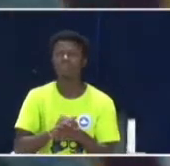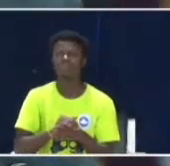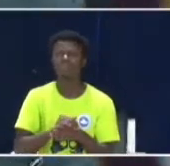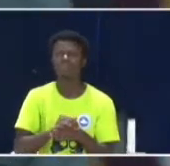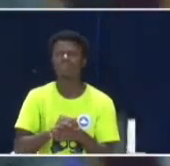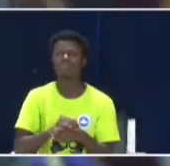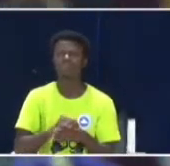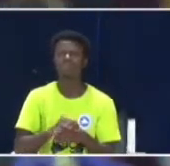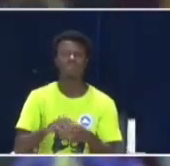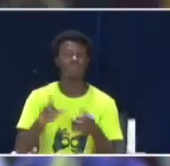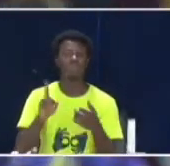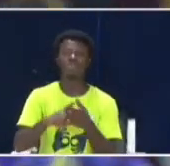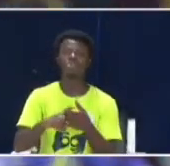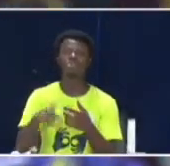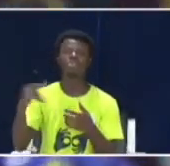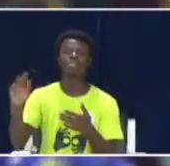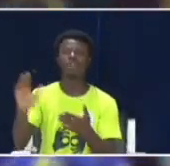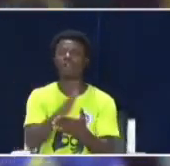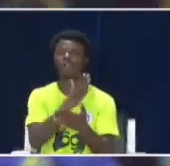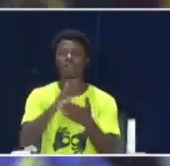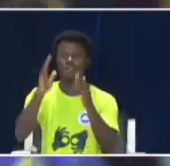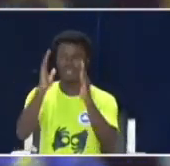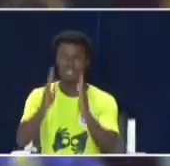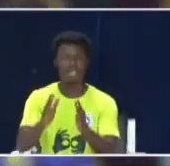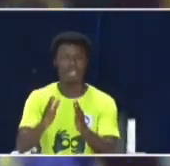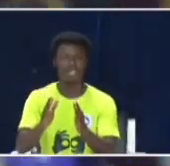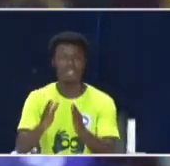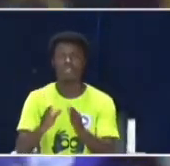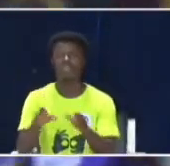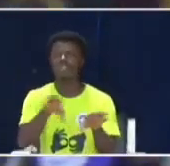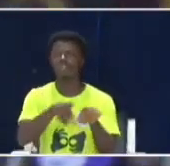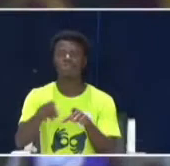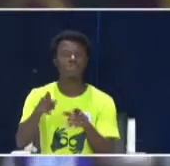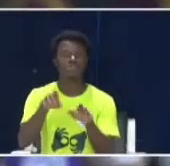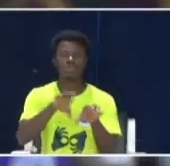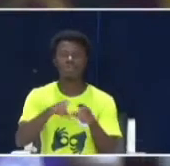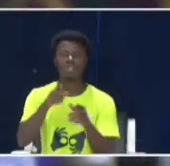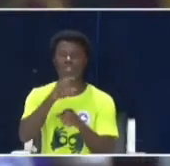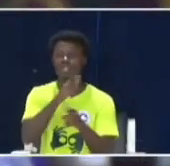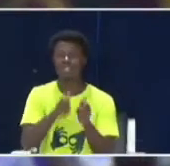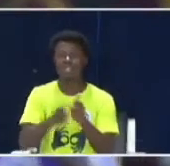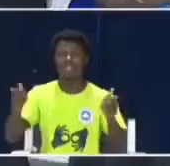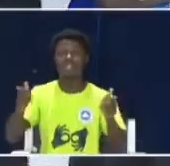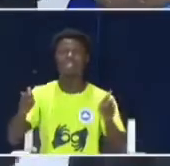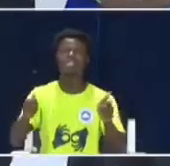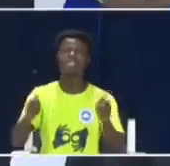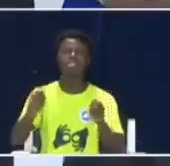Over to you, band. You're doing a great job. God bless you.